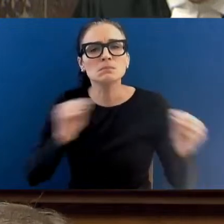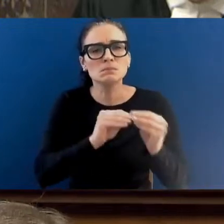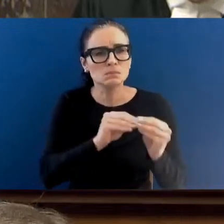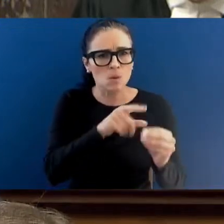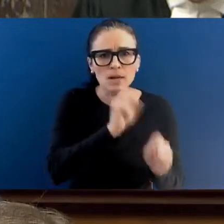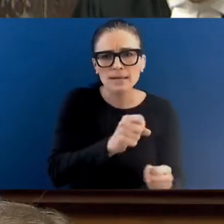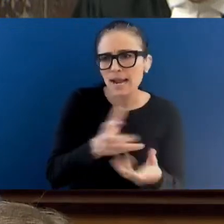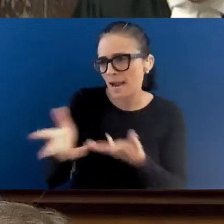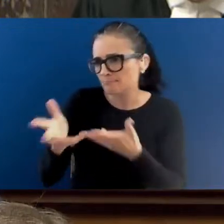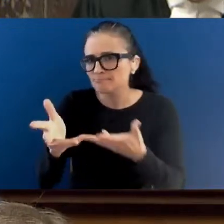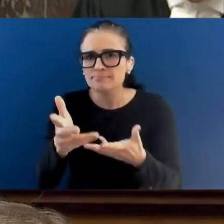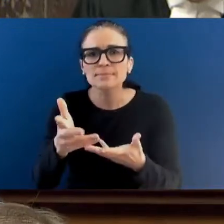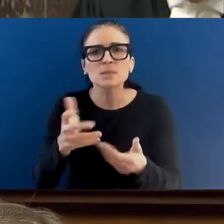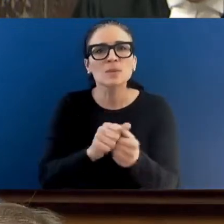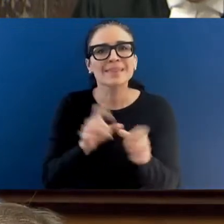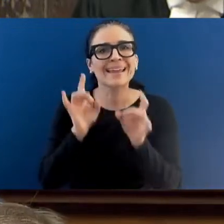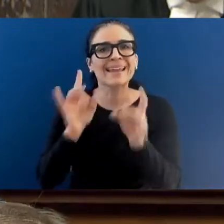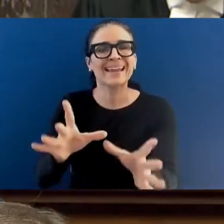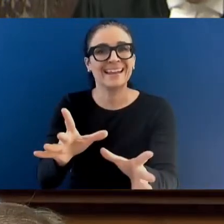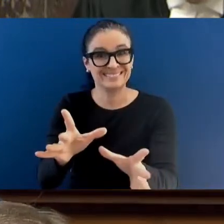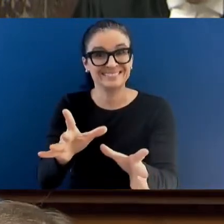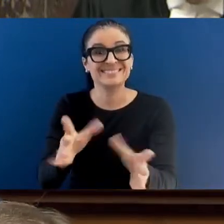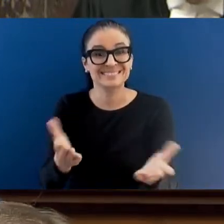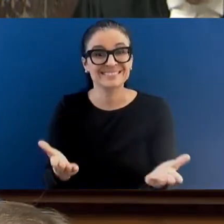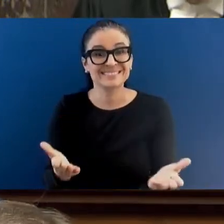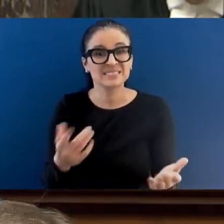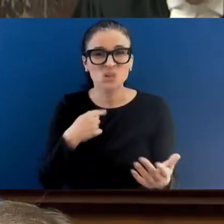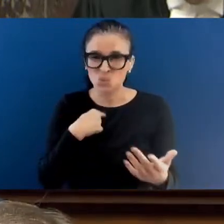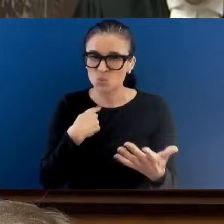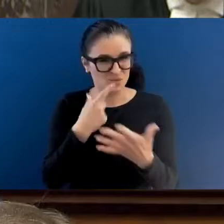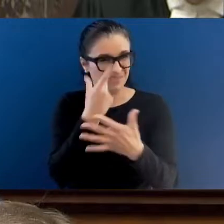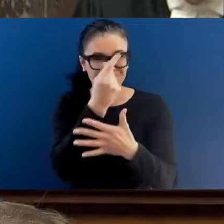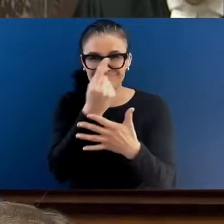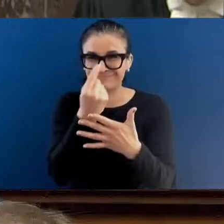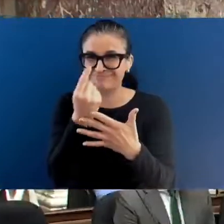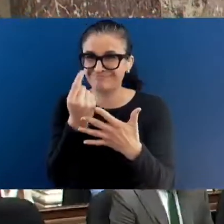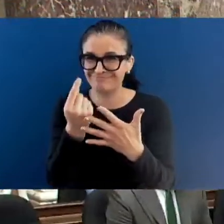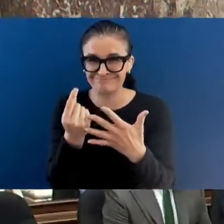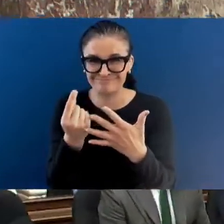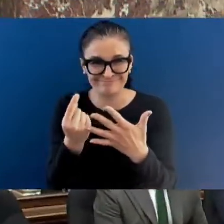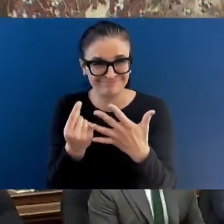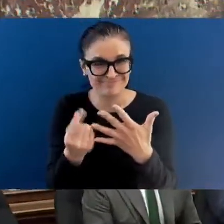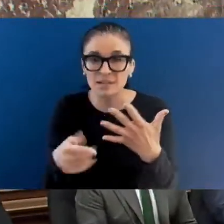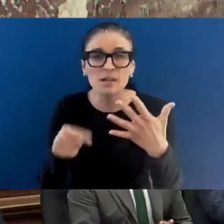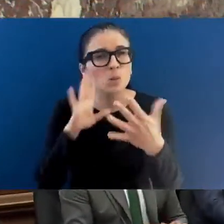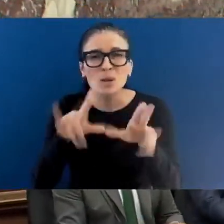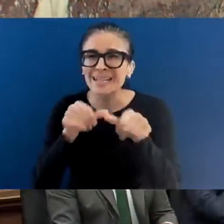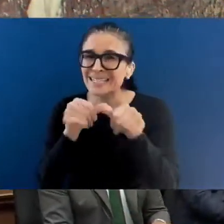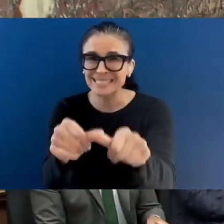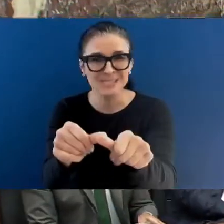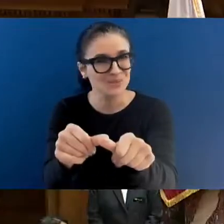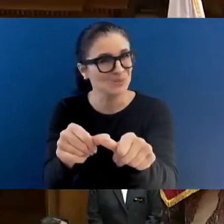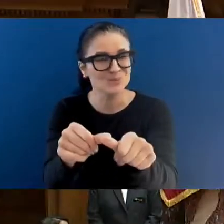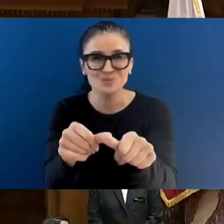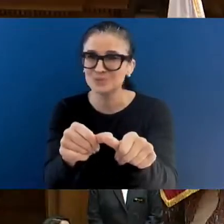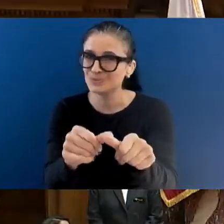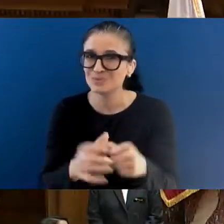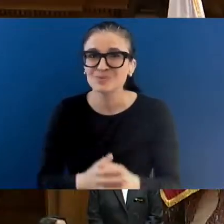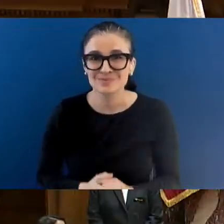that. And the Jewish community can know that we will continue that effort. Thank you, Mr. Speaker. The bell and the question